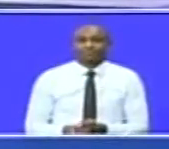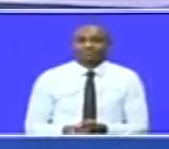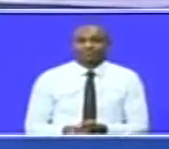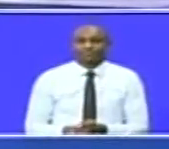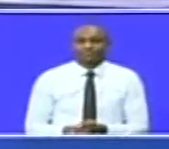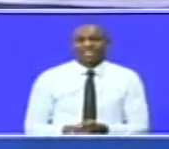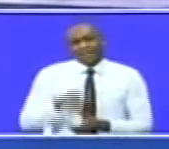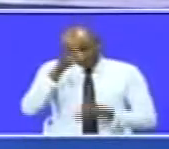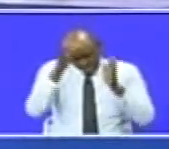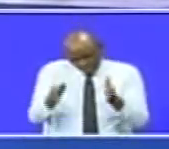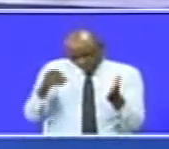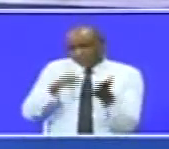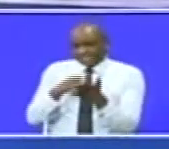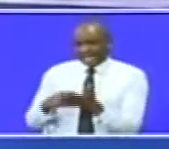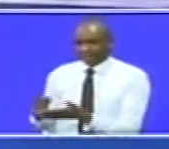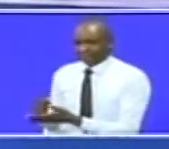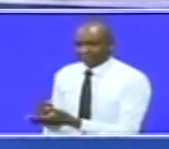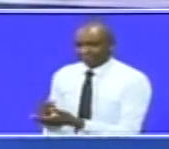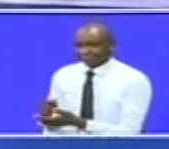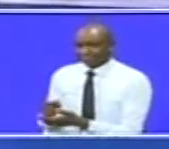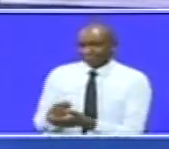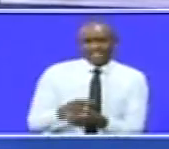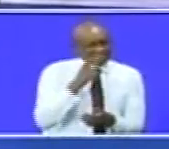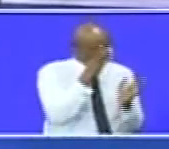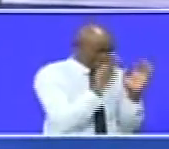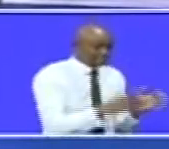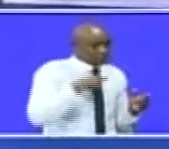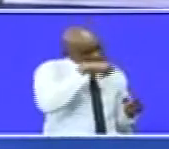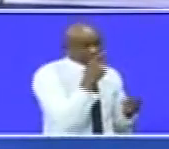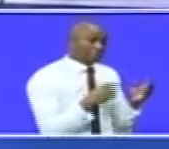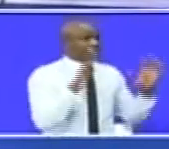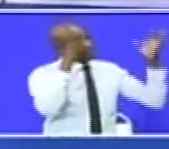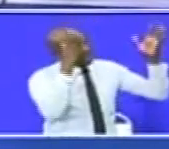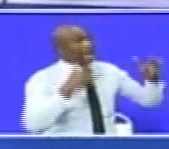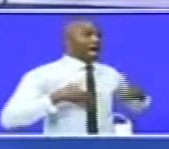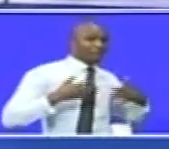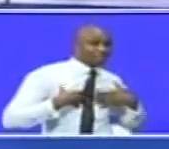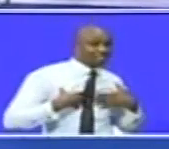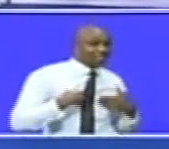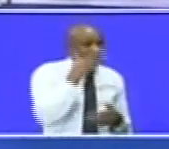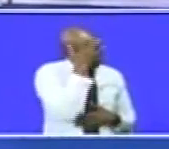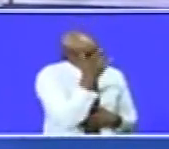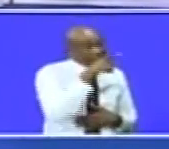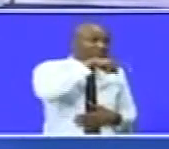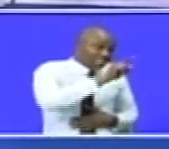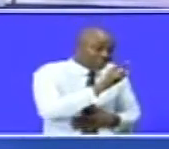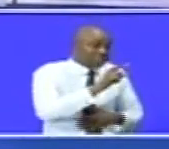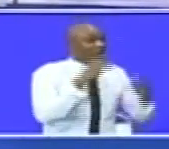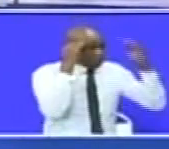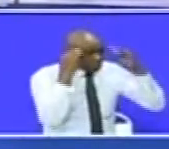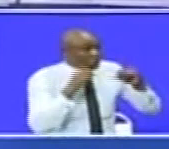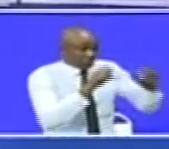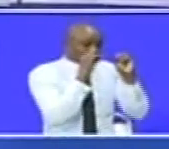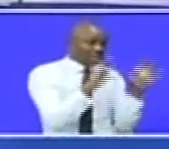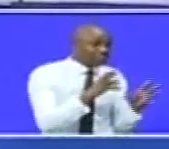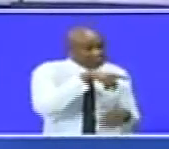The accused person, of course, must be celebrating. They are happy because they were not tried and